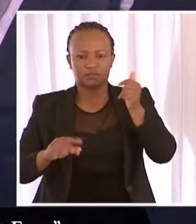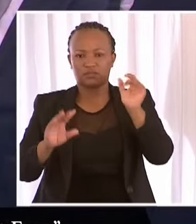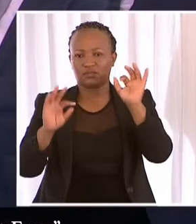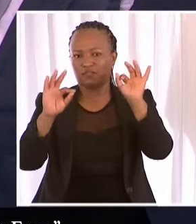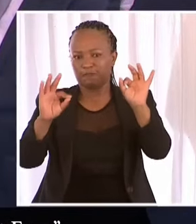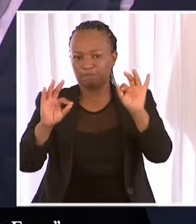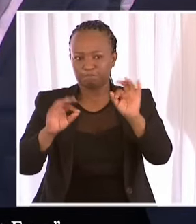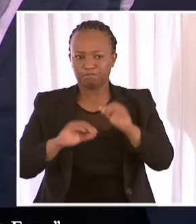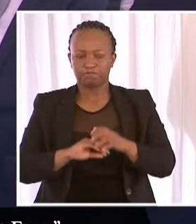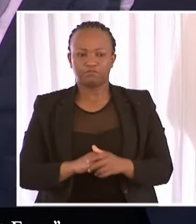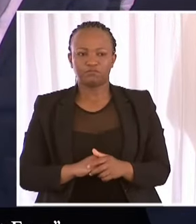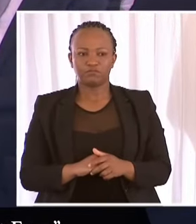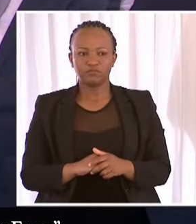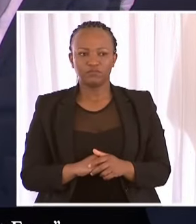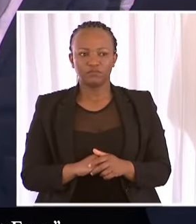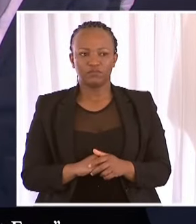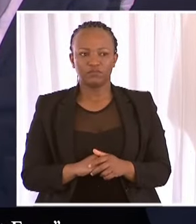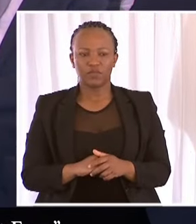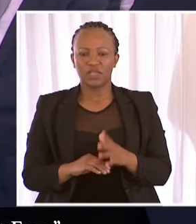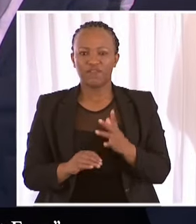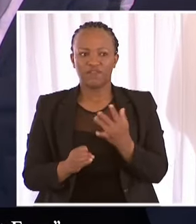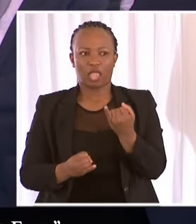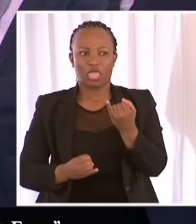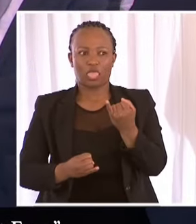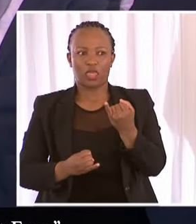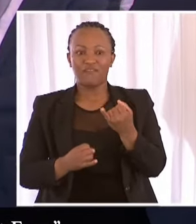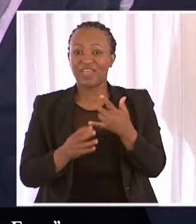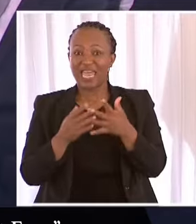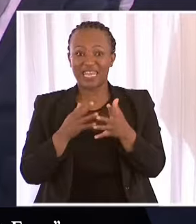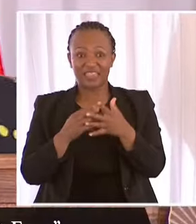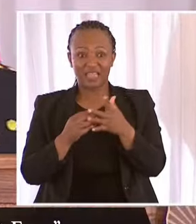out badly, blame Aziz.